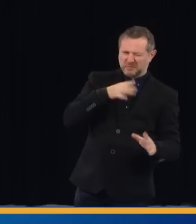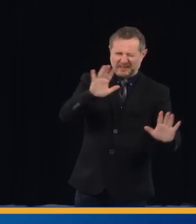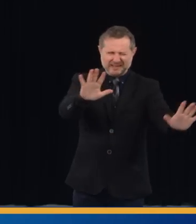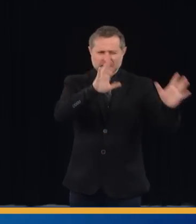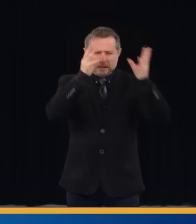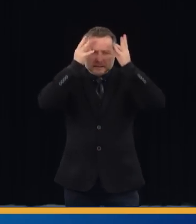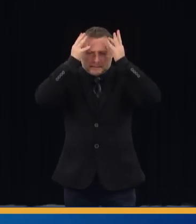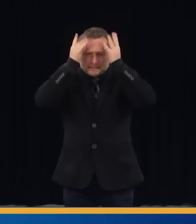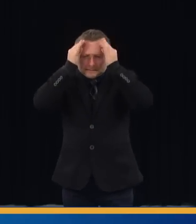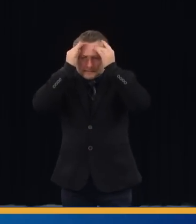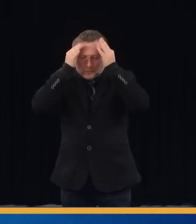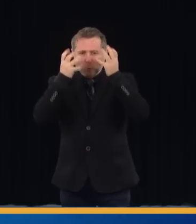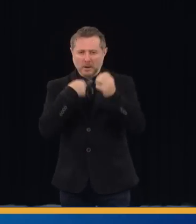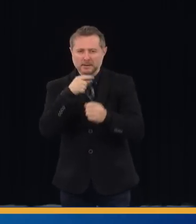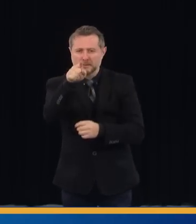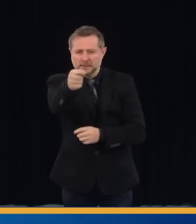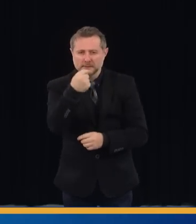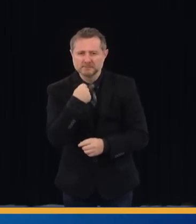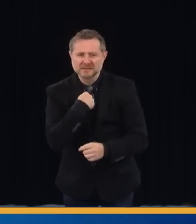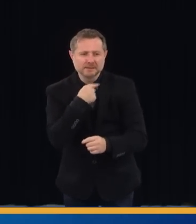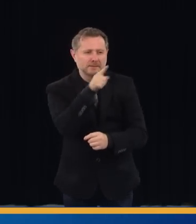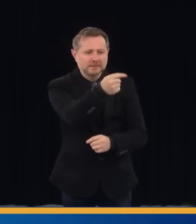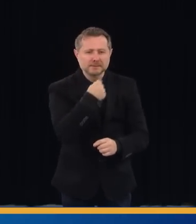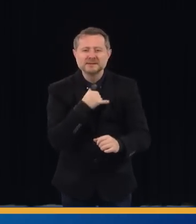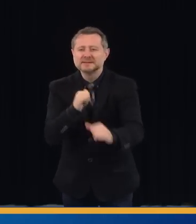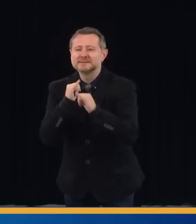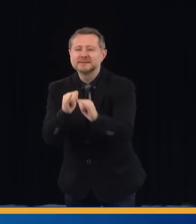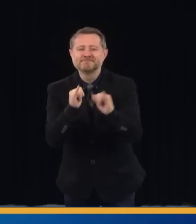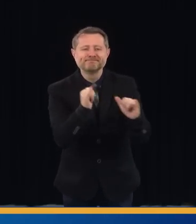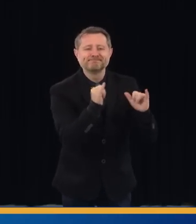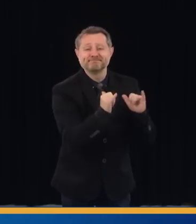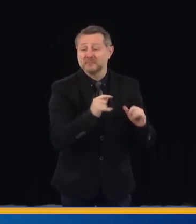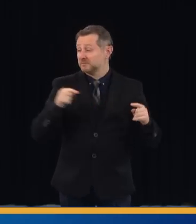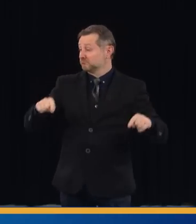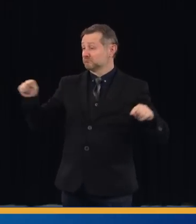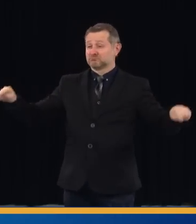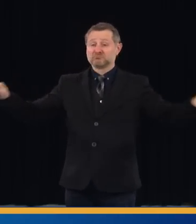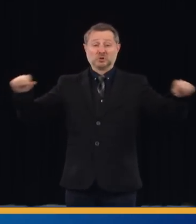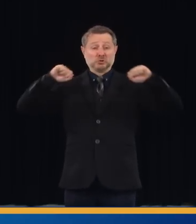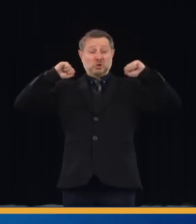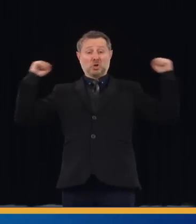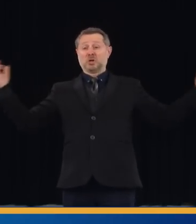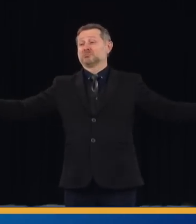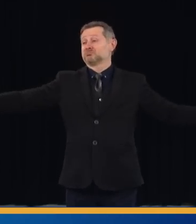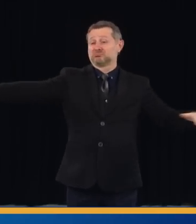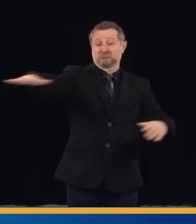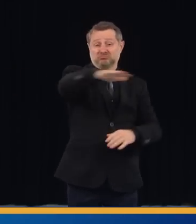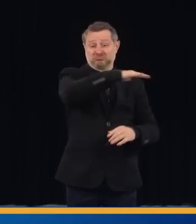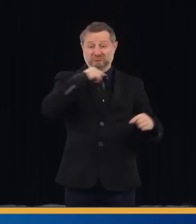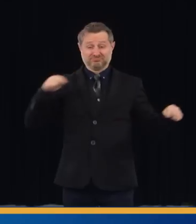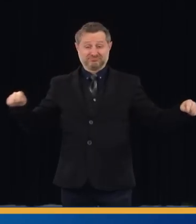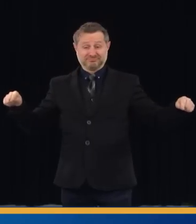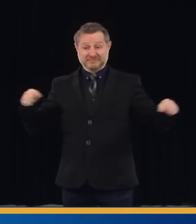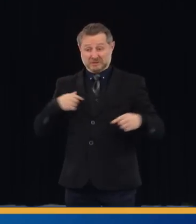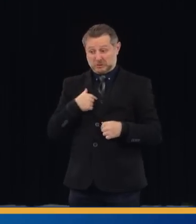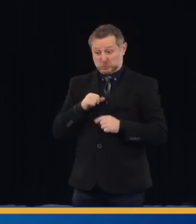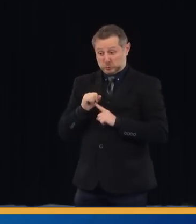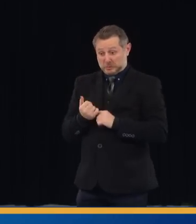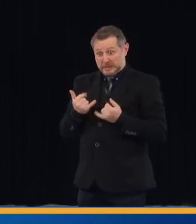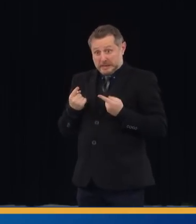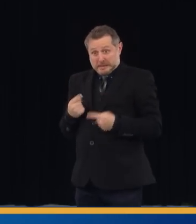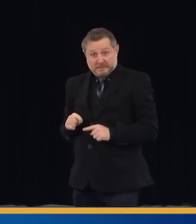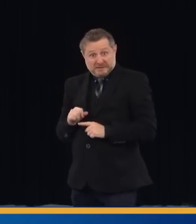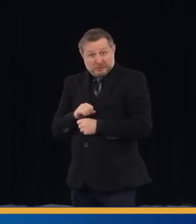think about. As a society, beyond just this immediate situation, we should start looking